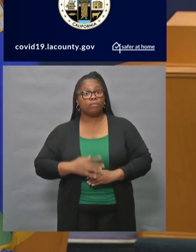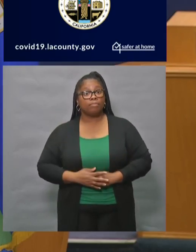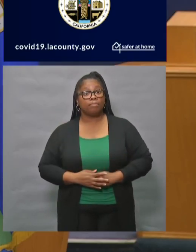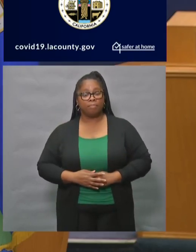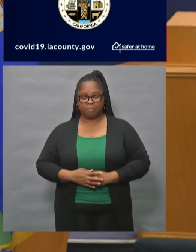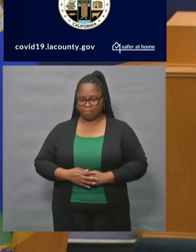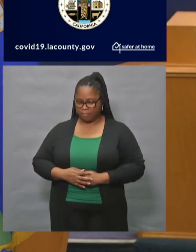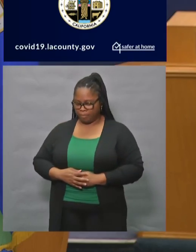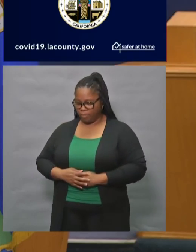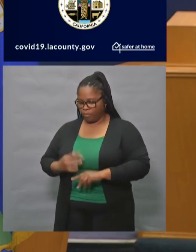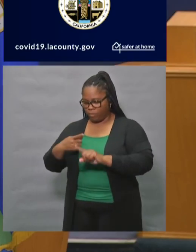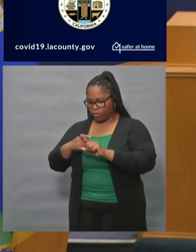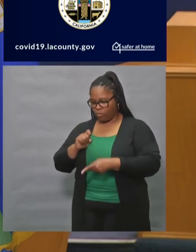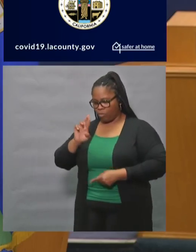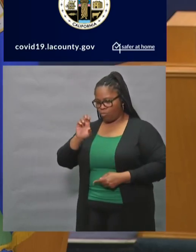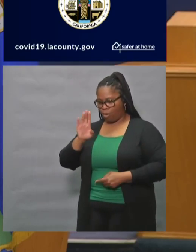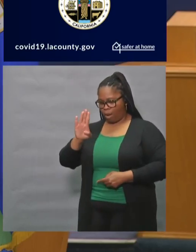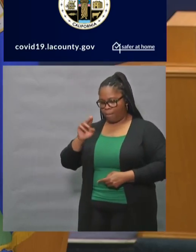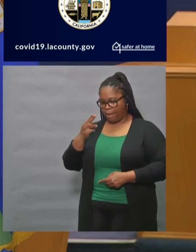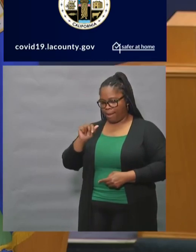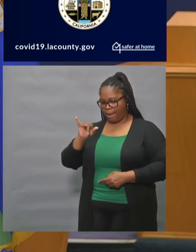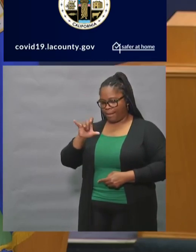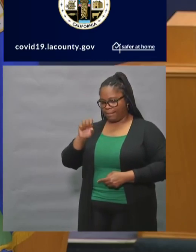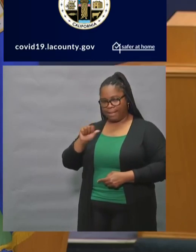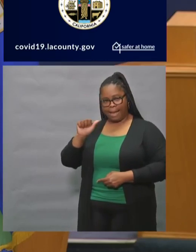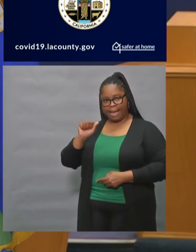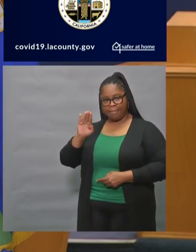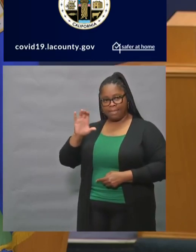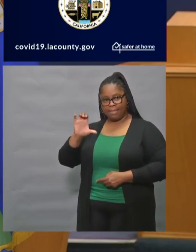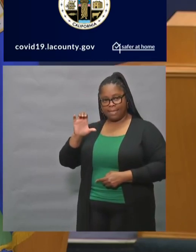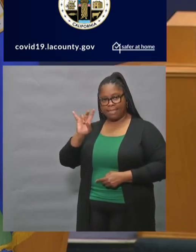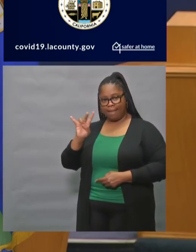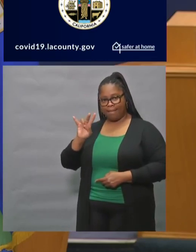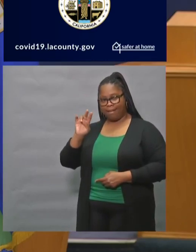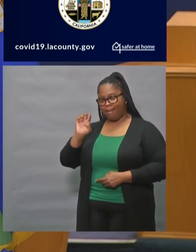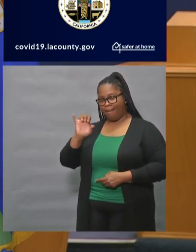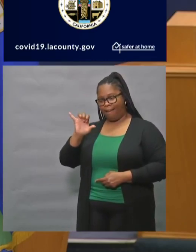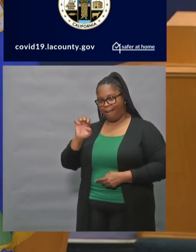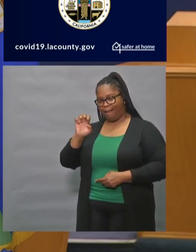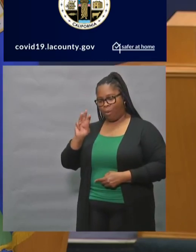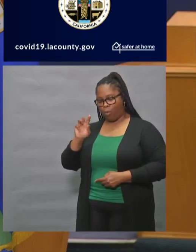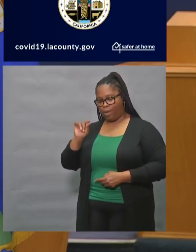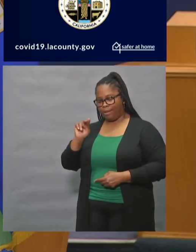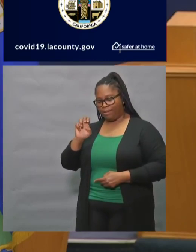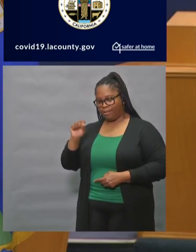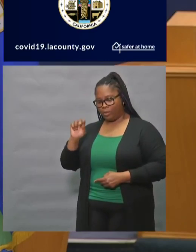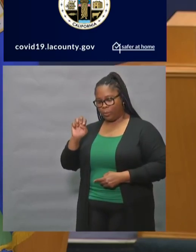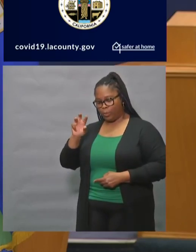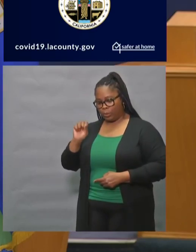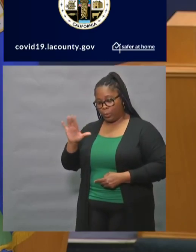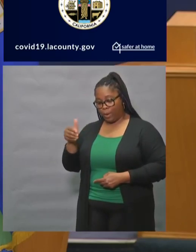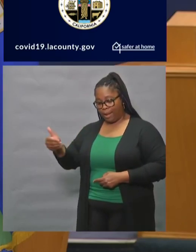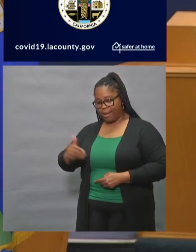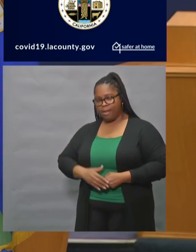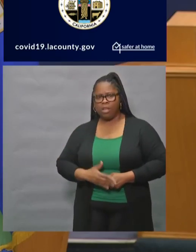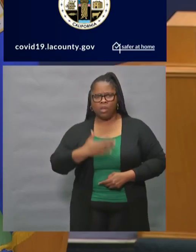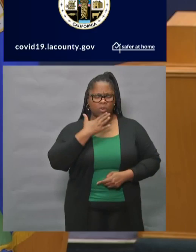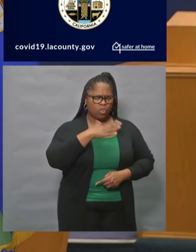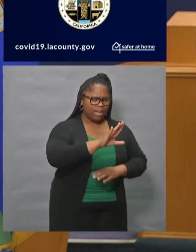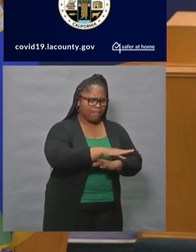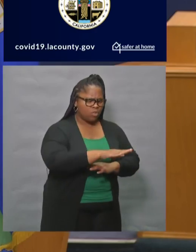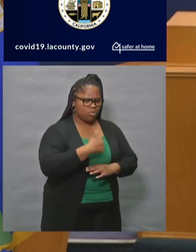That question will come from the line of Rob Hayes, ABC 7 Eyewitness News. Please go ahead. Good afternoon. A